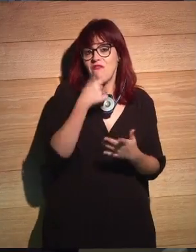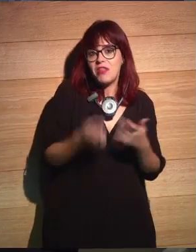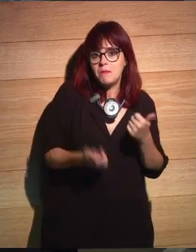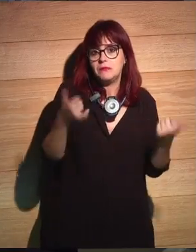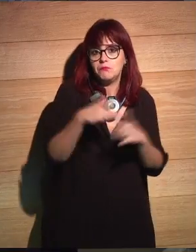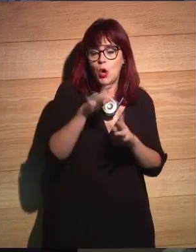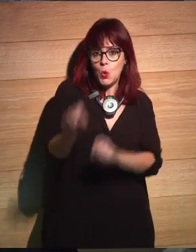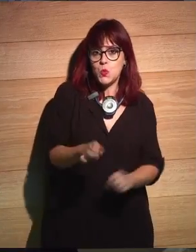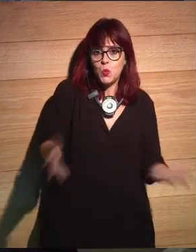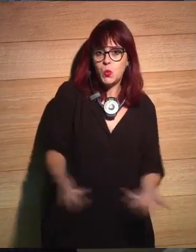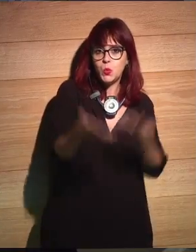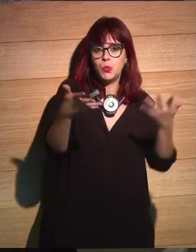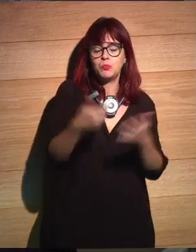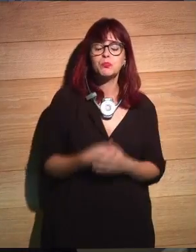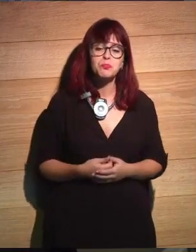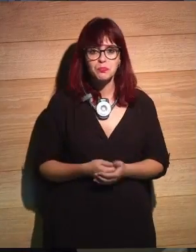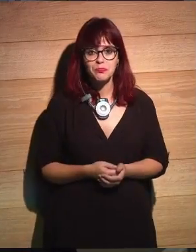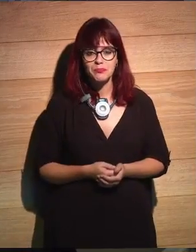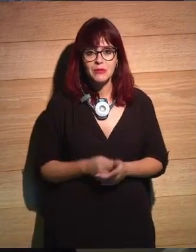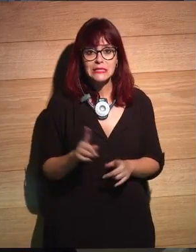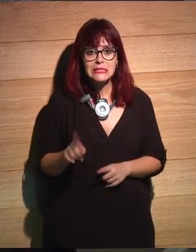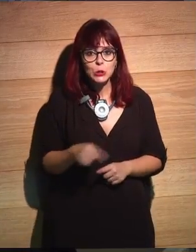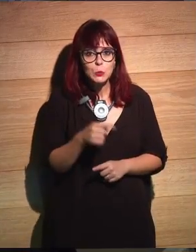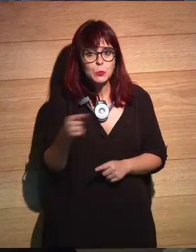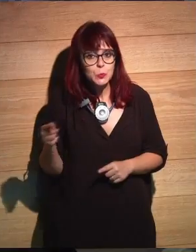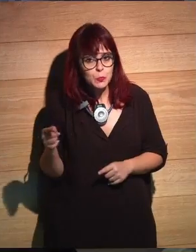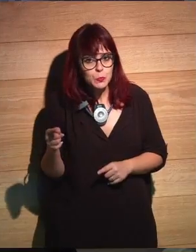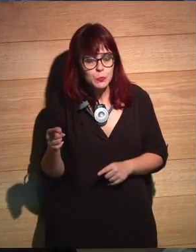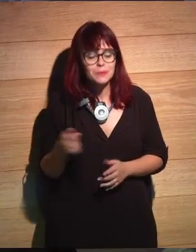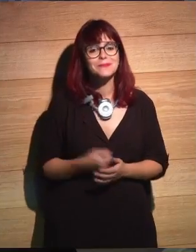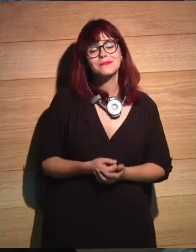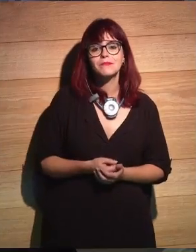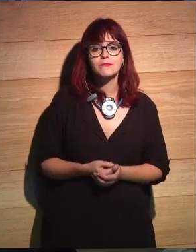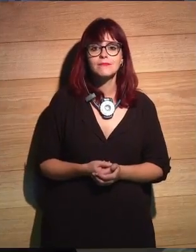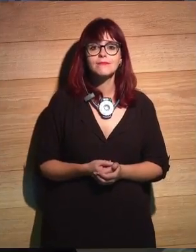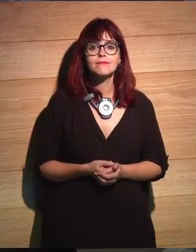from Norway to start to publish? Do you think that is the case?